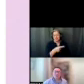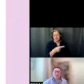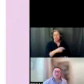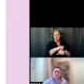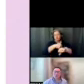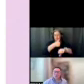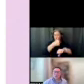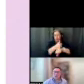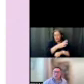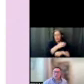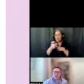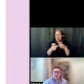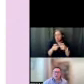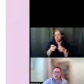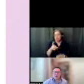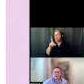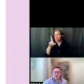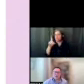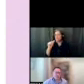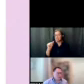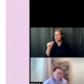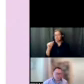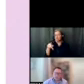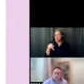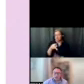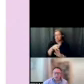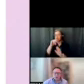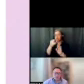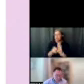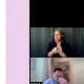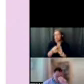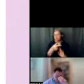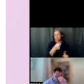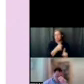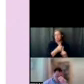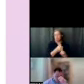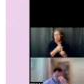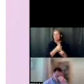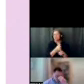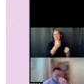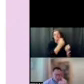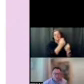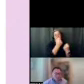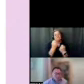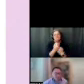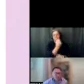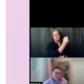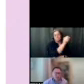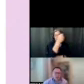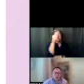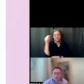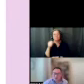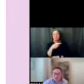of Disability Visibility Project. She's an activist, a community organizer. She has a massive presence